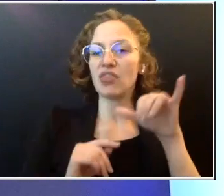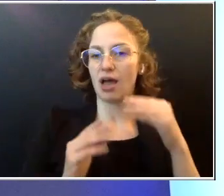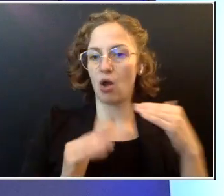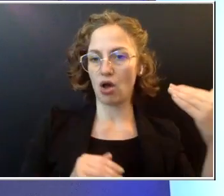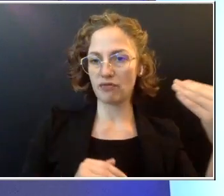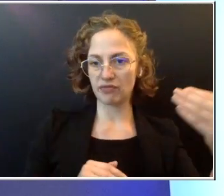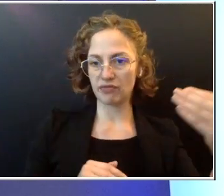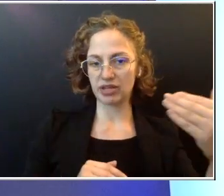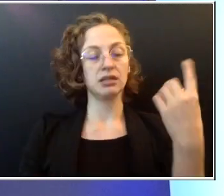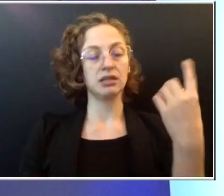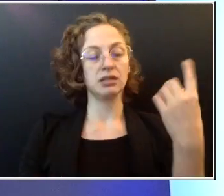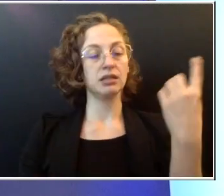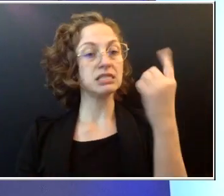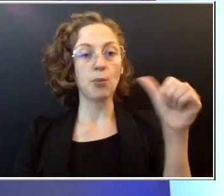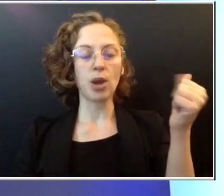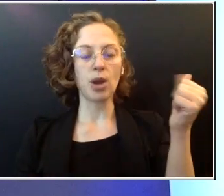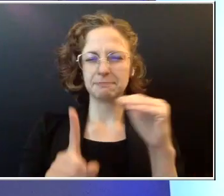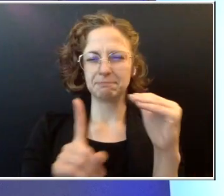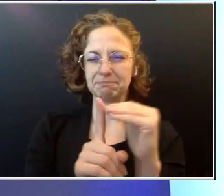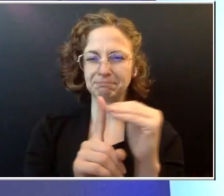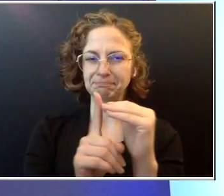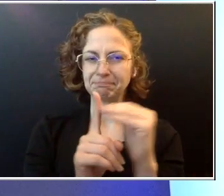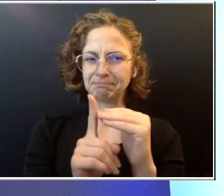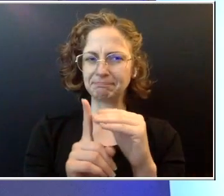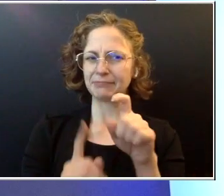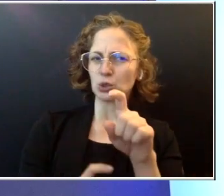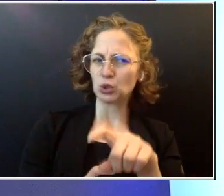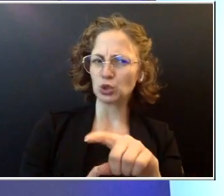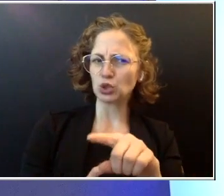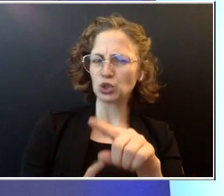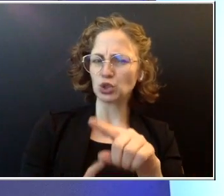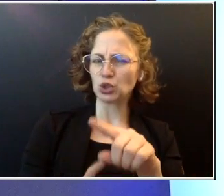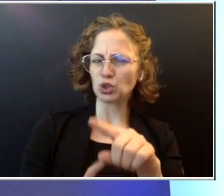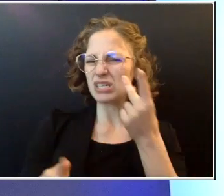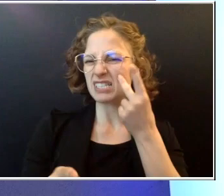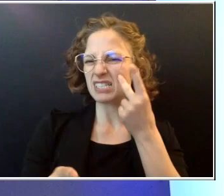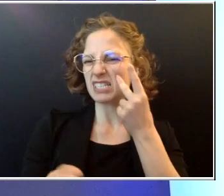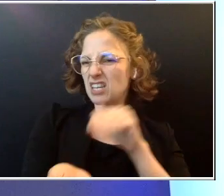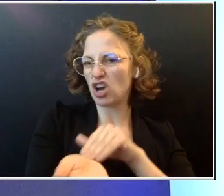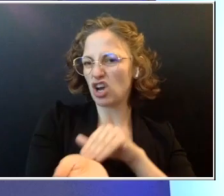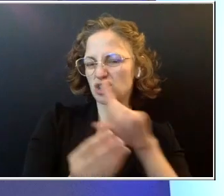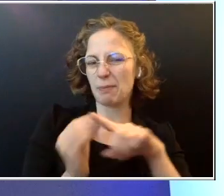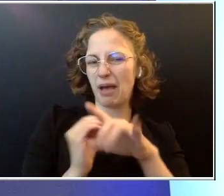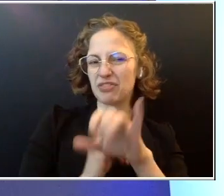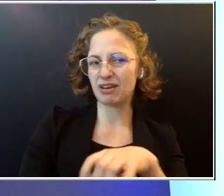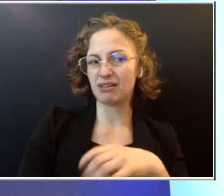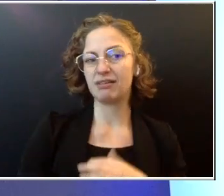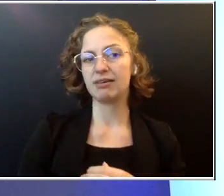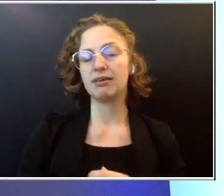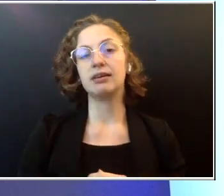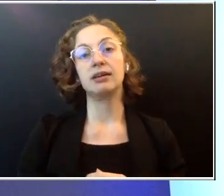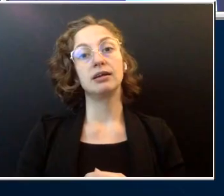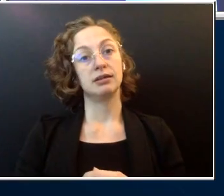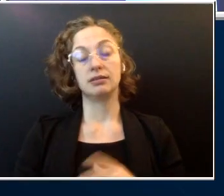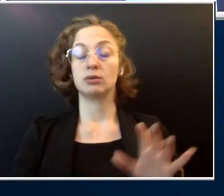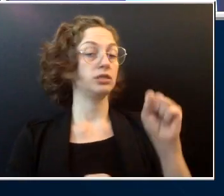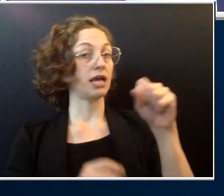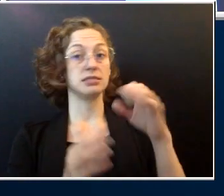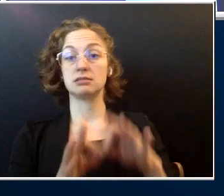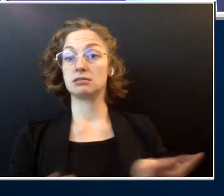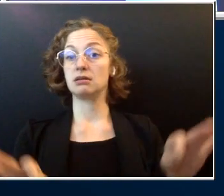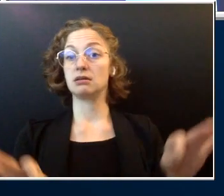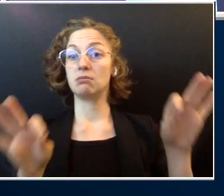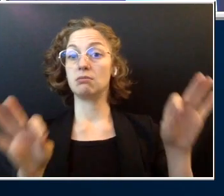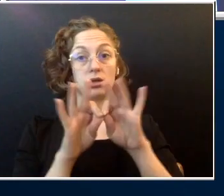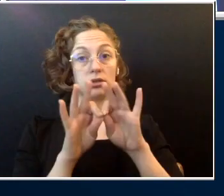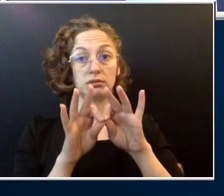know and love and care about and say, hey, get that checked out. Exactly. Really important. That was so brilliant. Doctors diagnosed you. What's